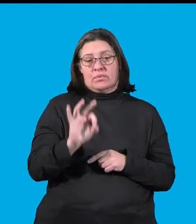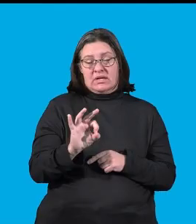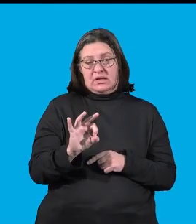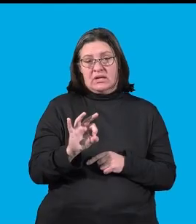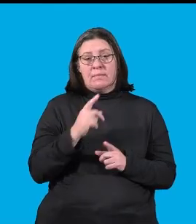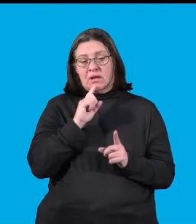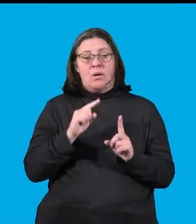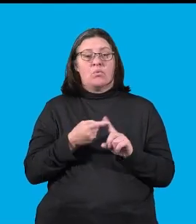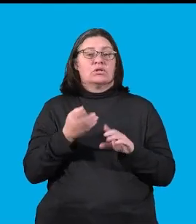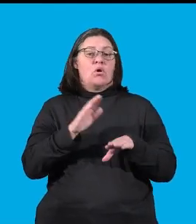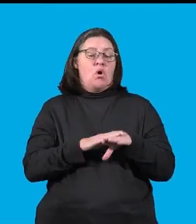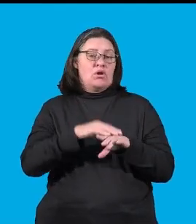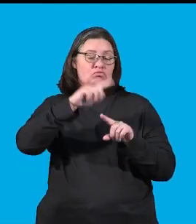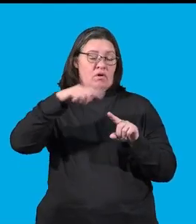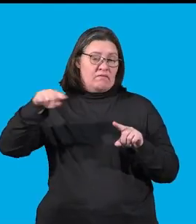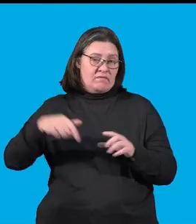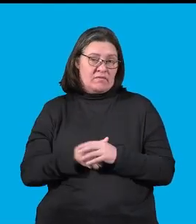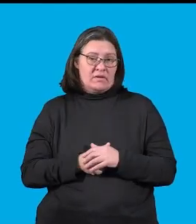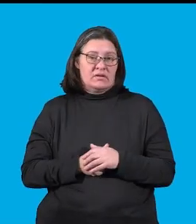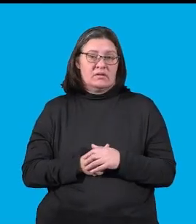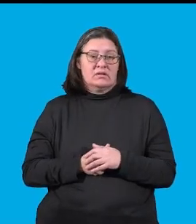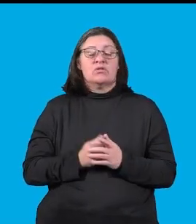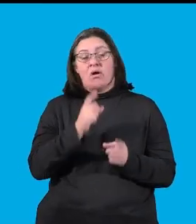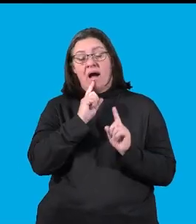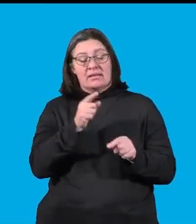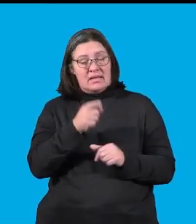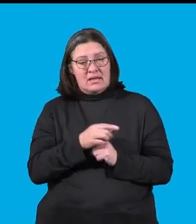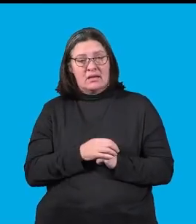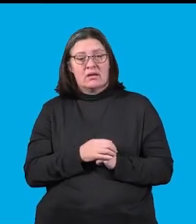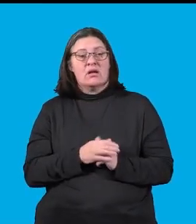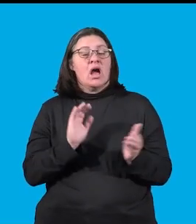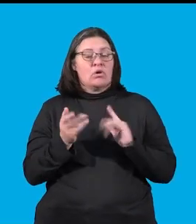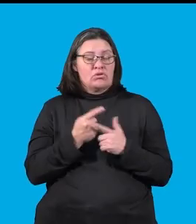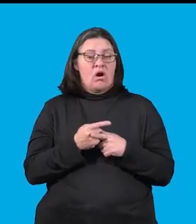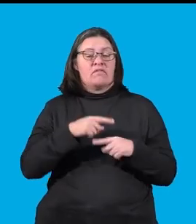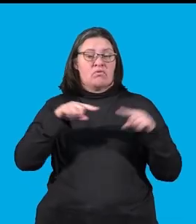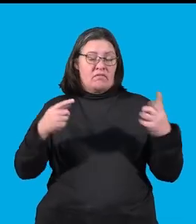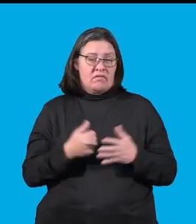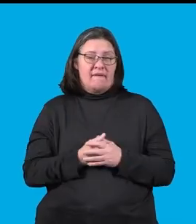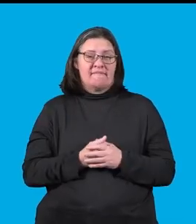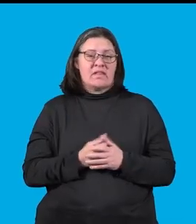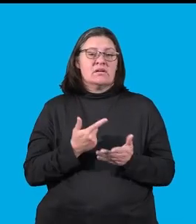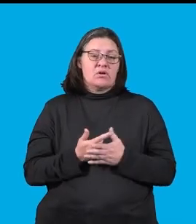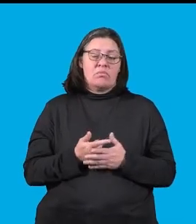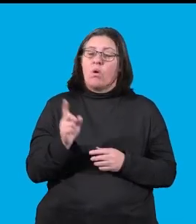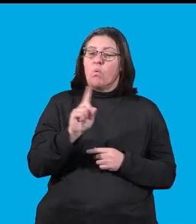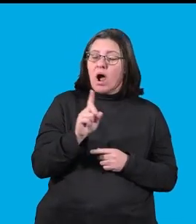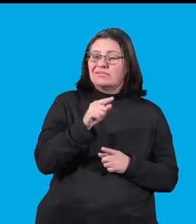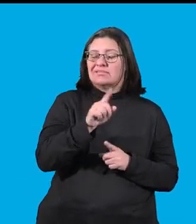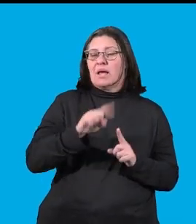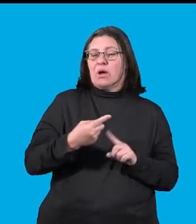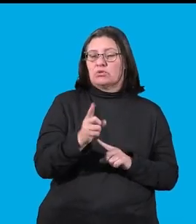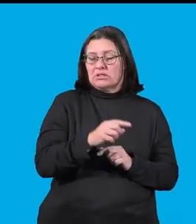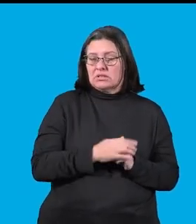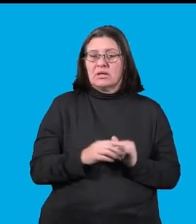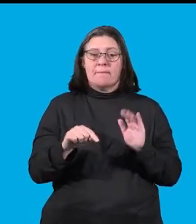value of 3, which is a point on the graph. To answer this, we need the equation of our graph. So let's just remind ourselves